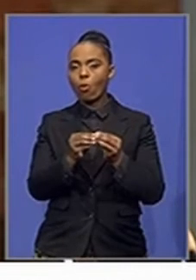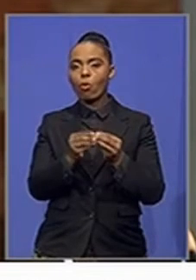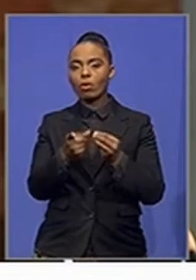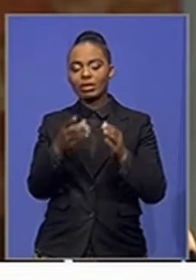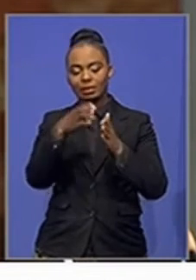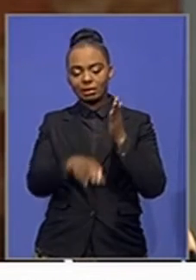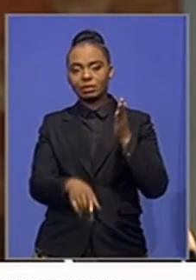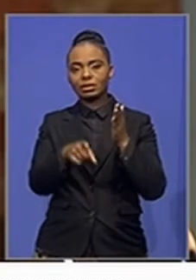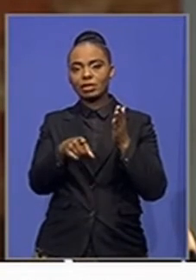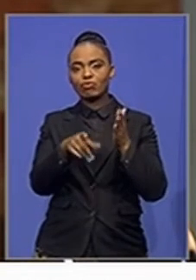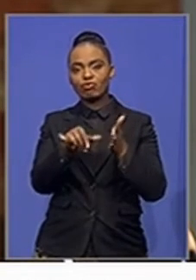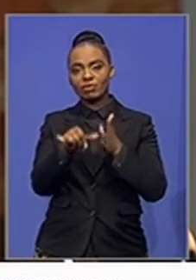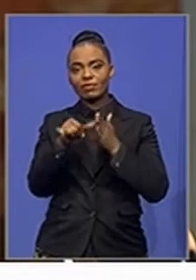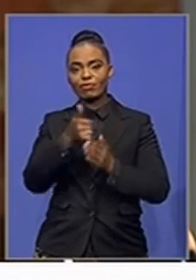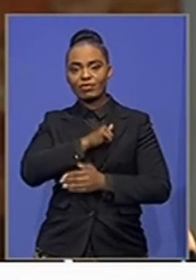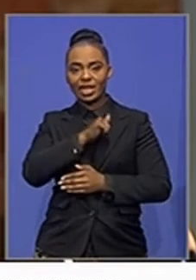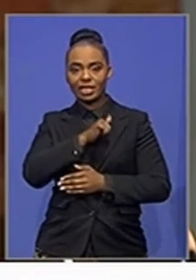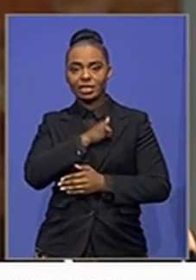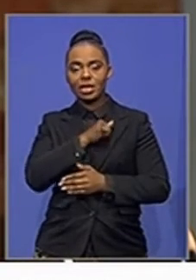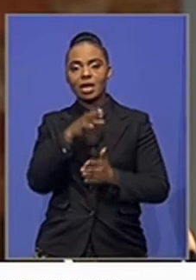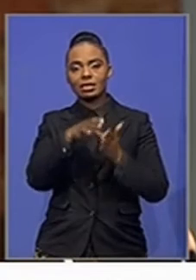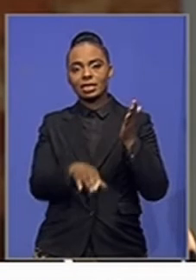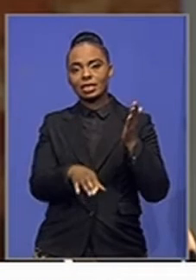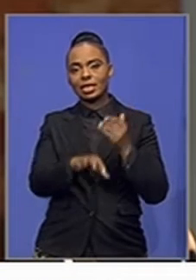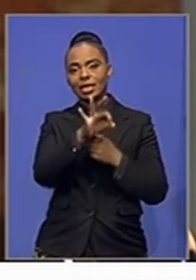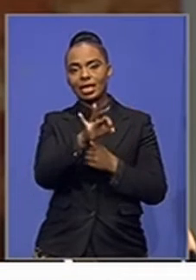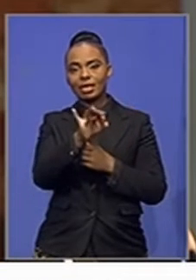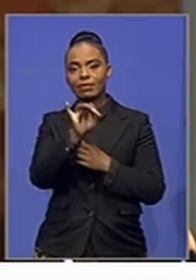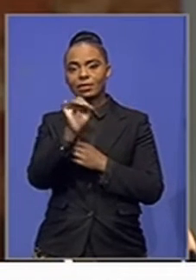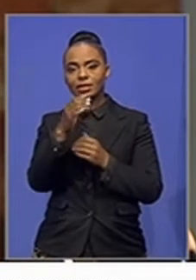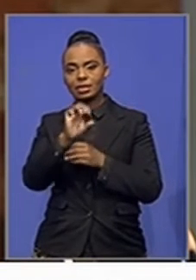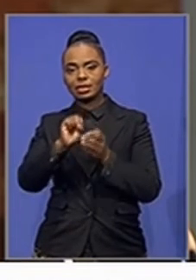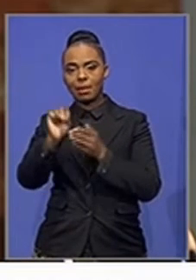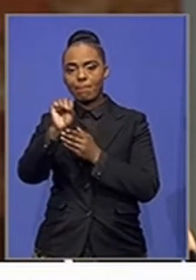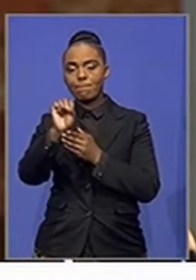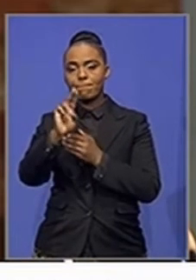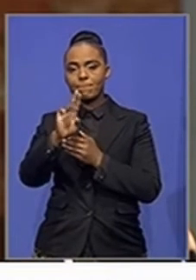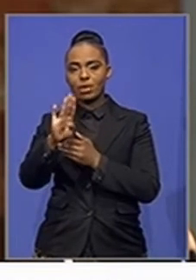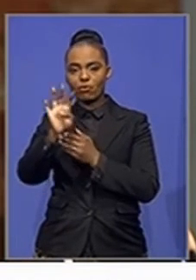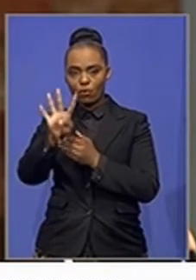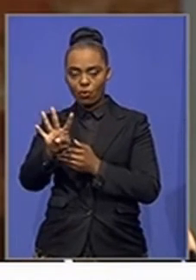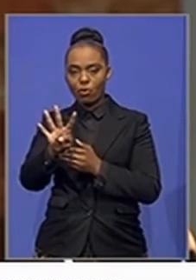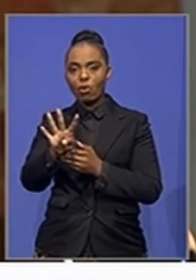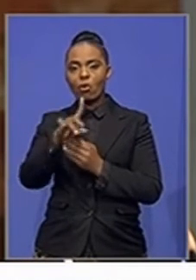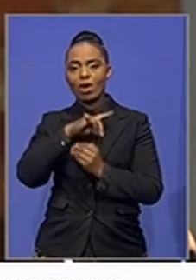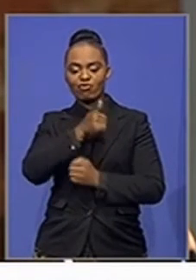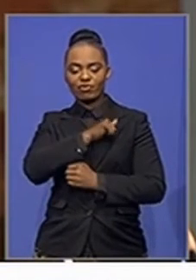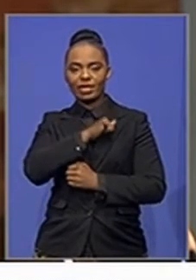Section 3 sub 4 of the Commissions Act, including the privilege